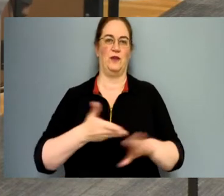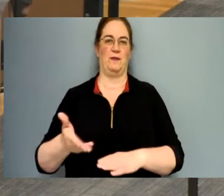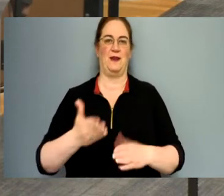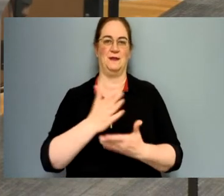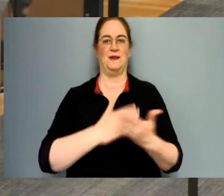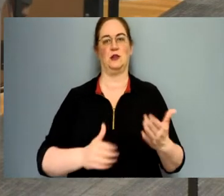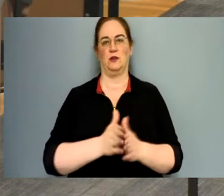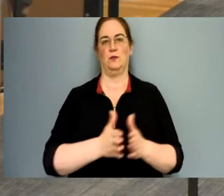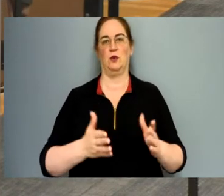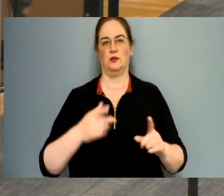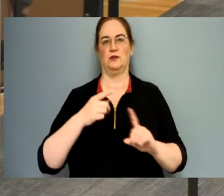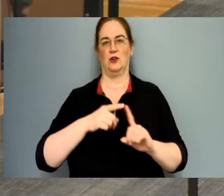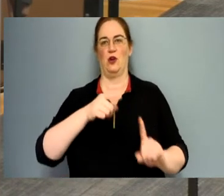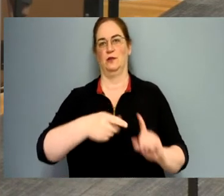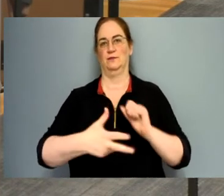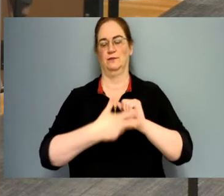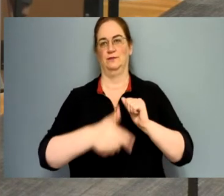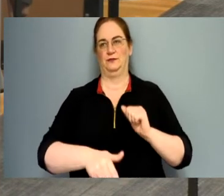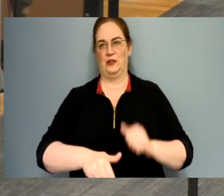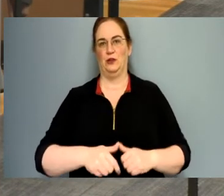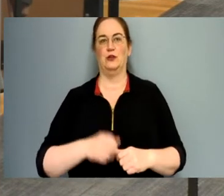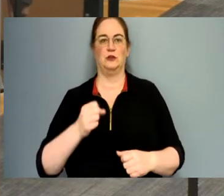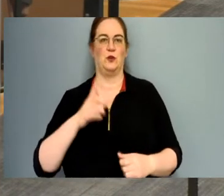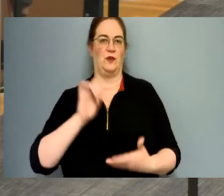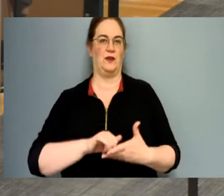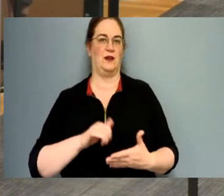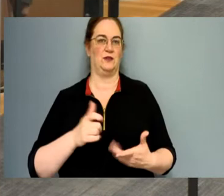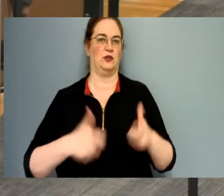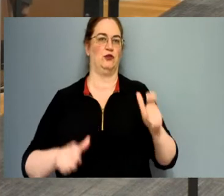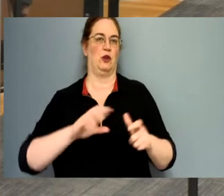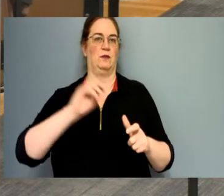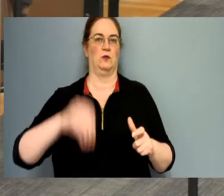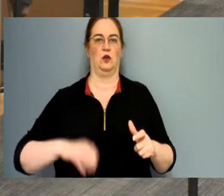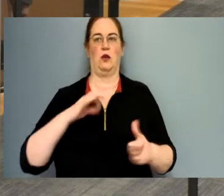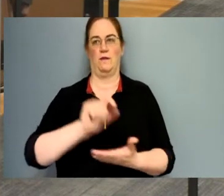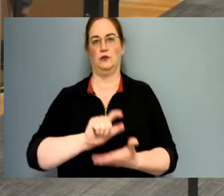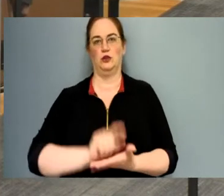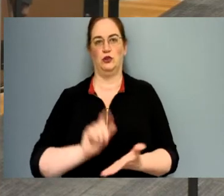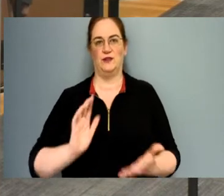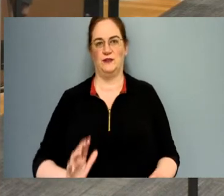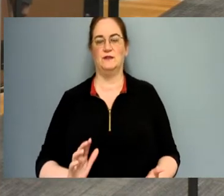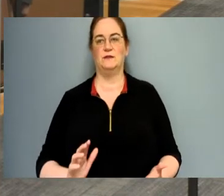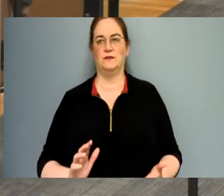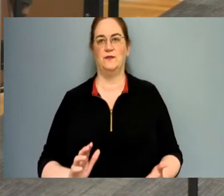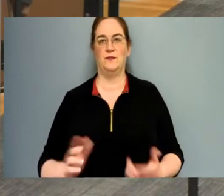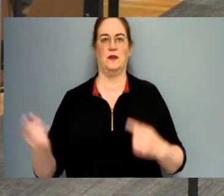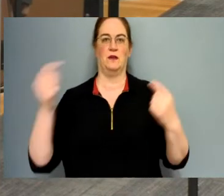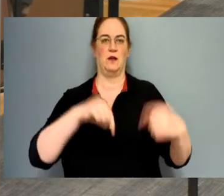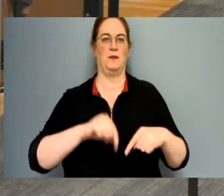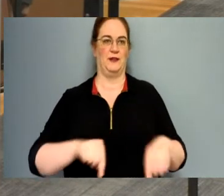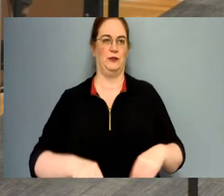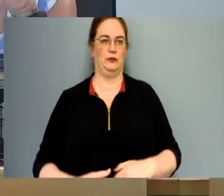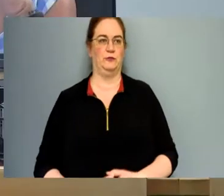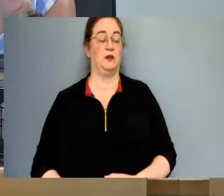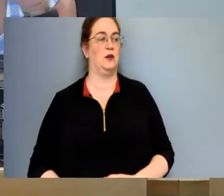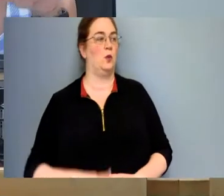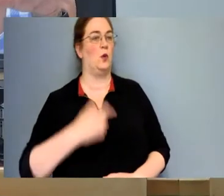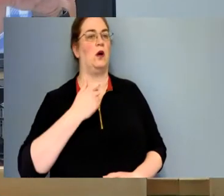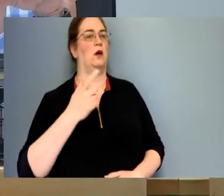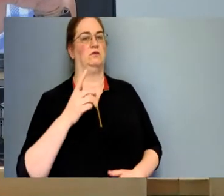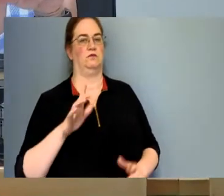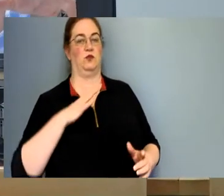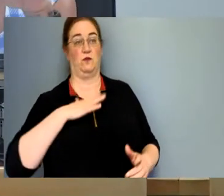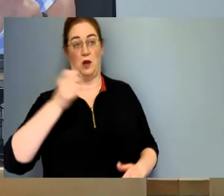section of books are here. So that's a greater proportion of the attorneys coming over here. Because